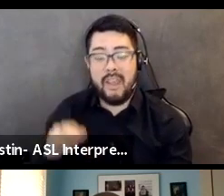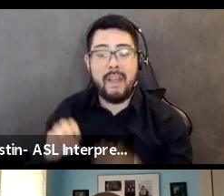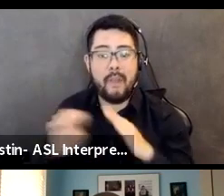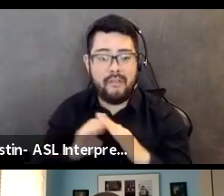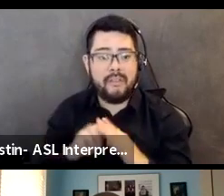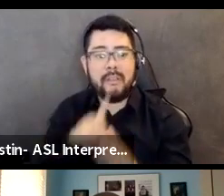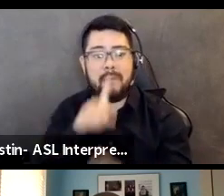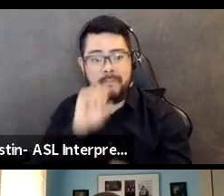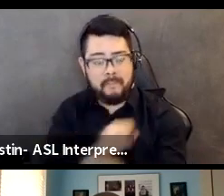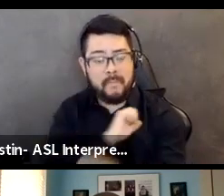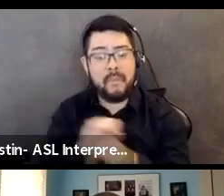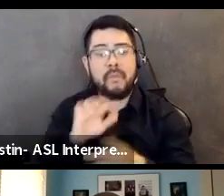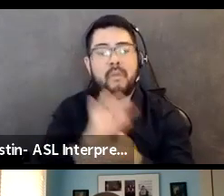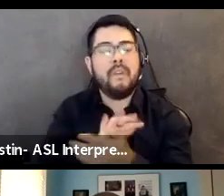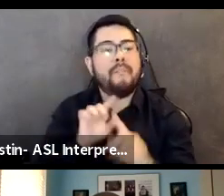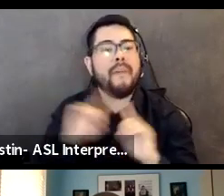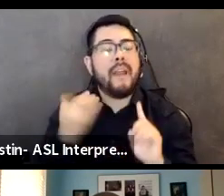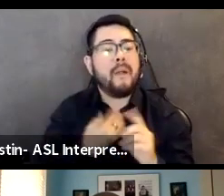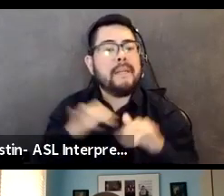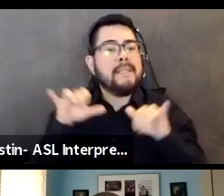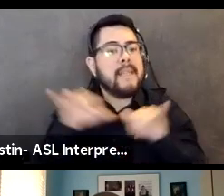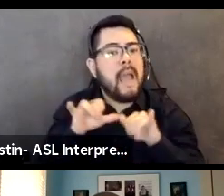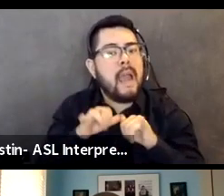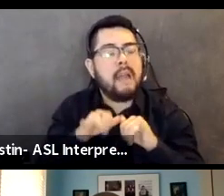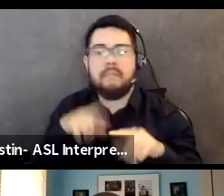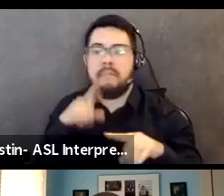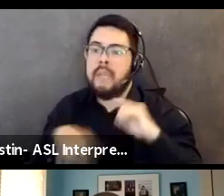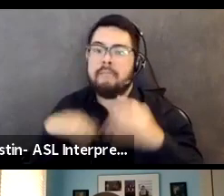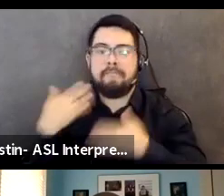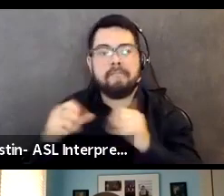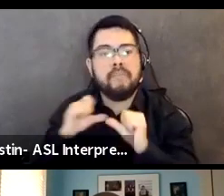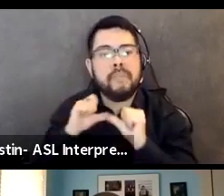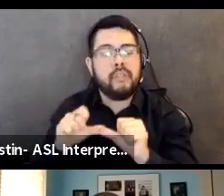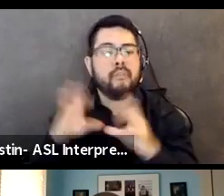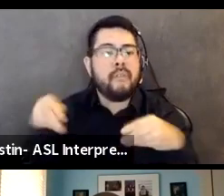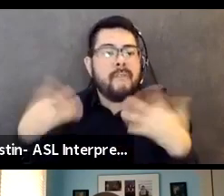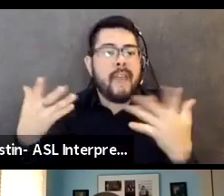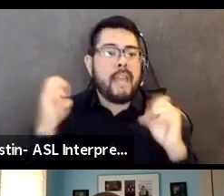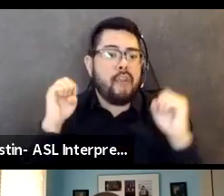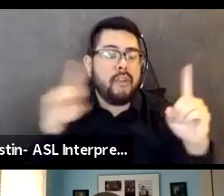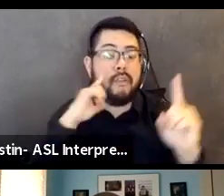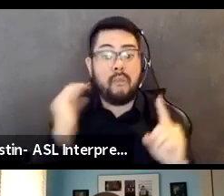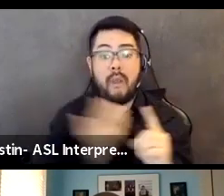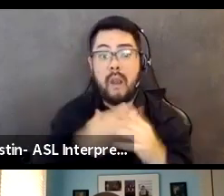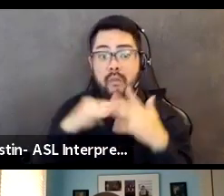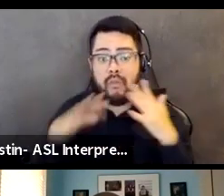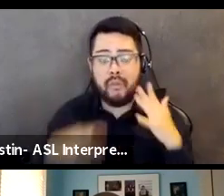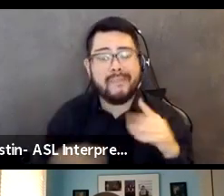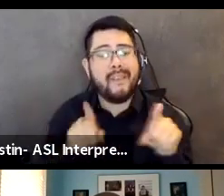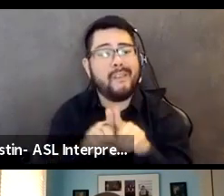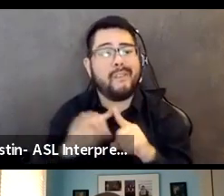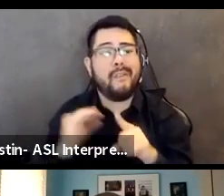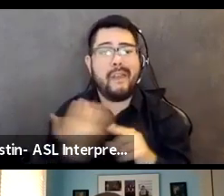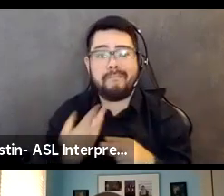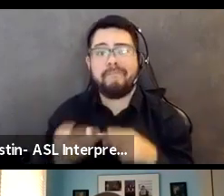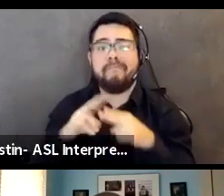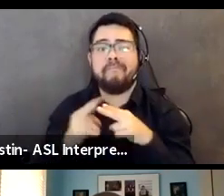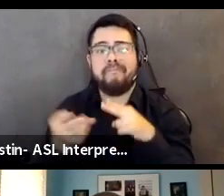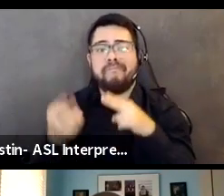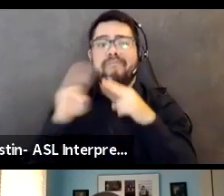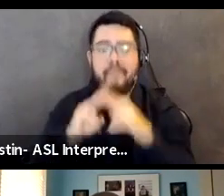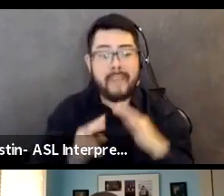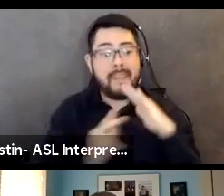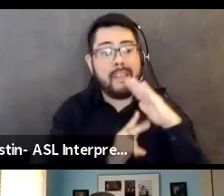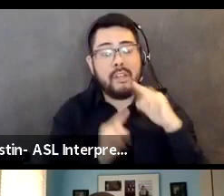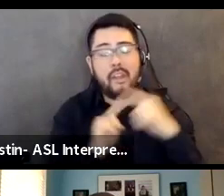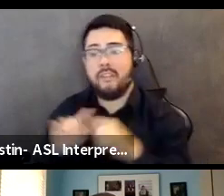limitations it cannot possibly serve the current student community nor the consistently growing k-8 student